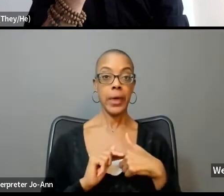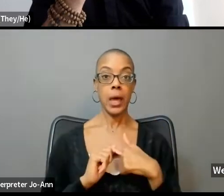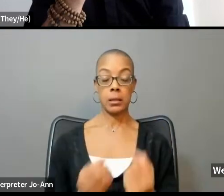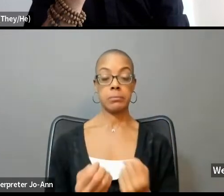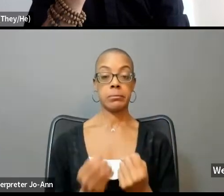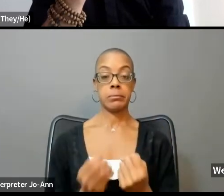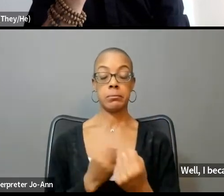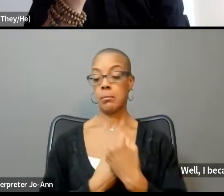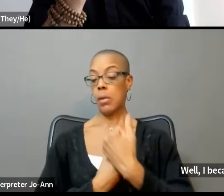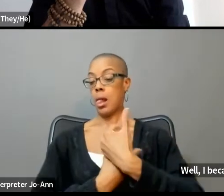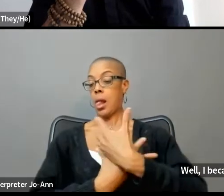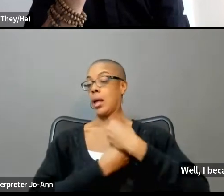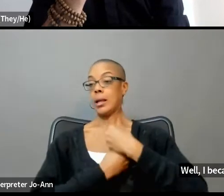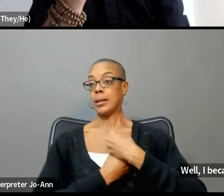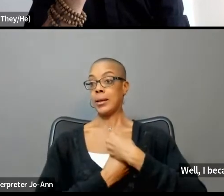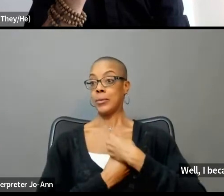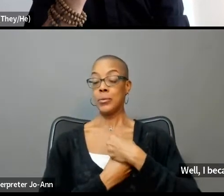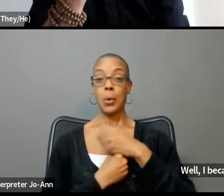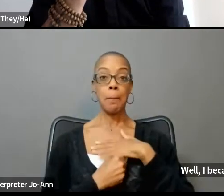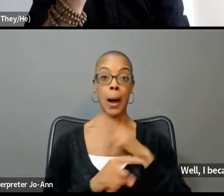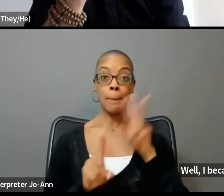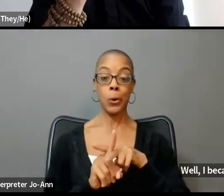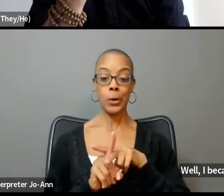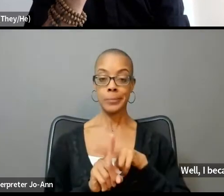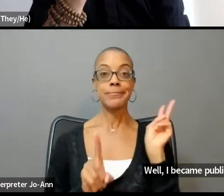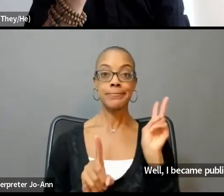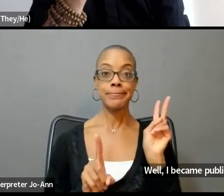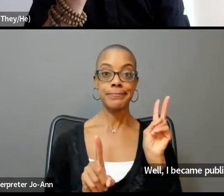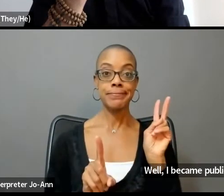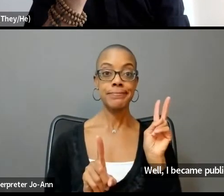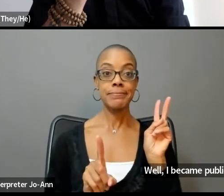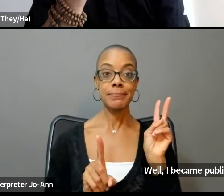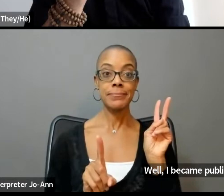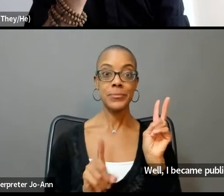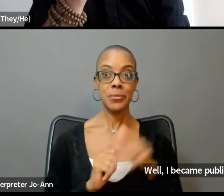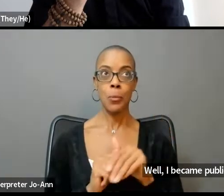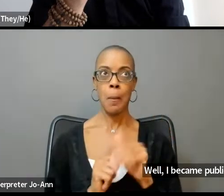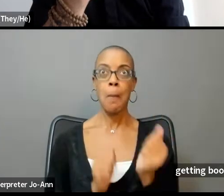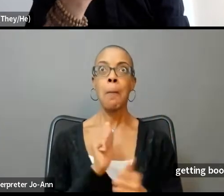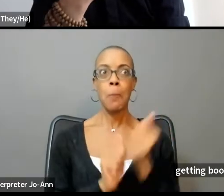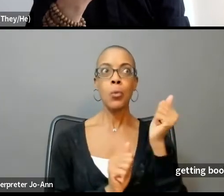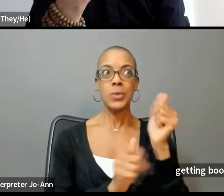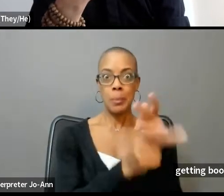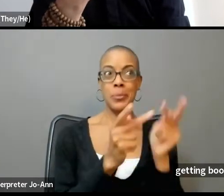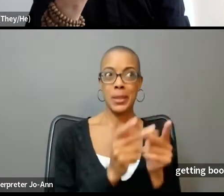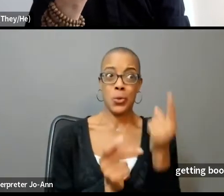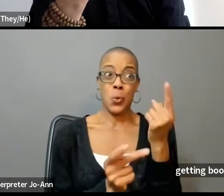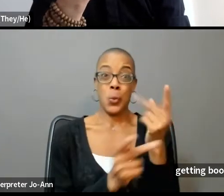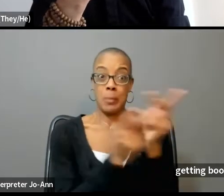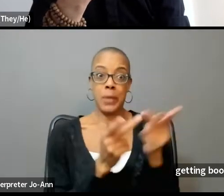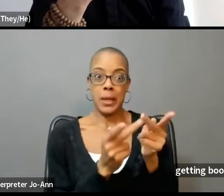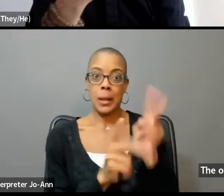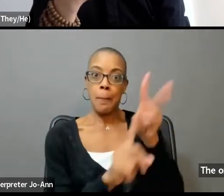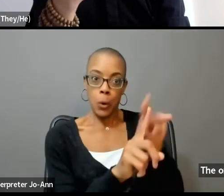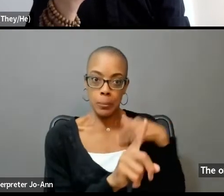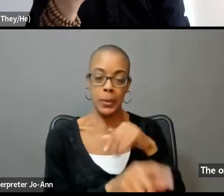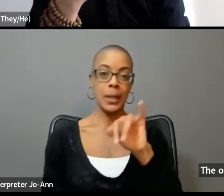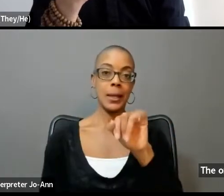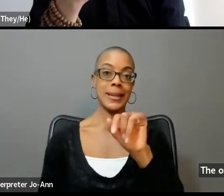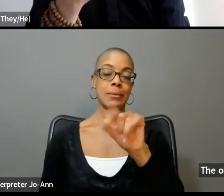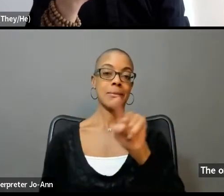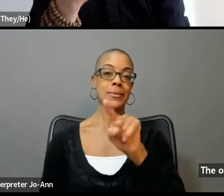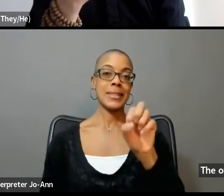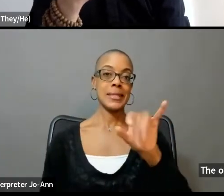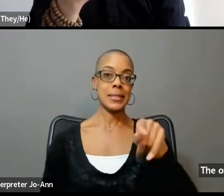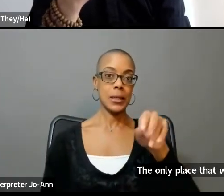I stopped getting booked at most of the places. The only place that would book me was Zippers, because Harry, I guess he just didn't